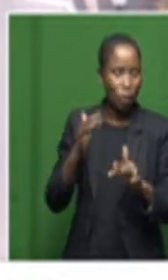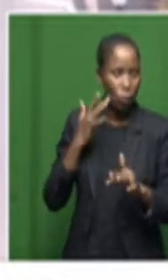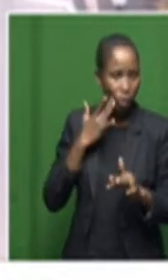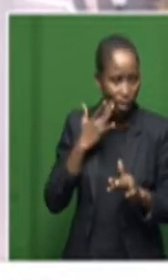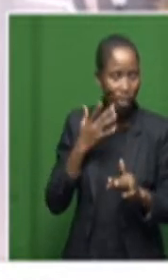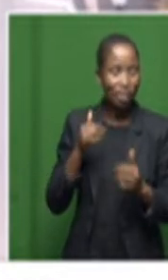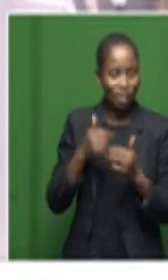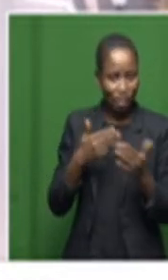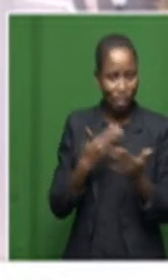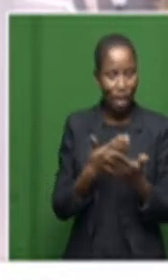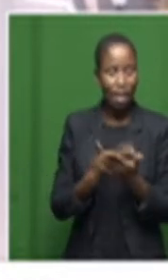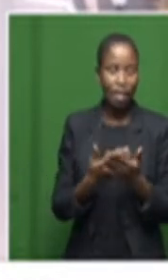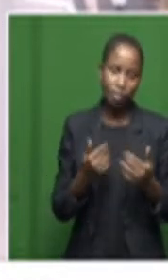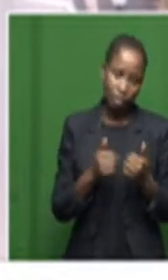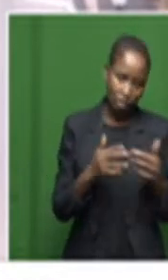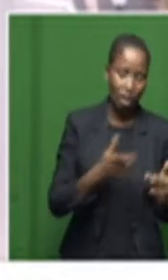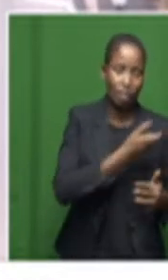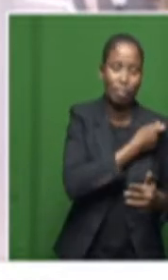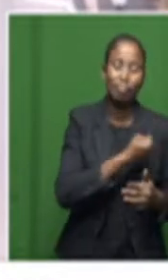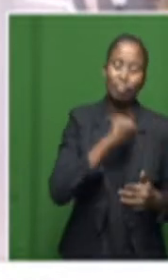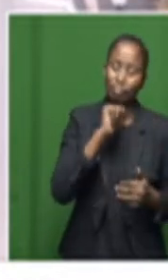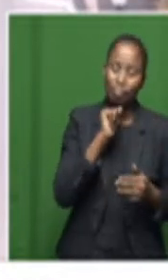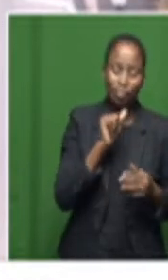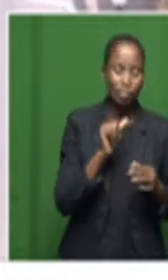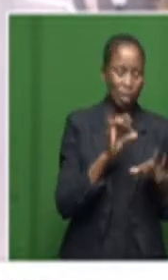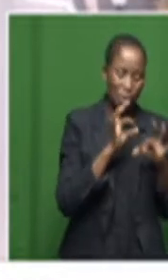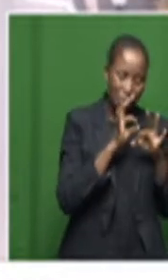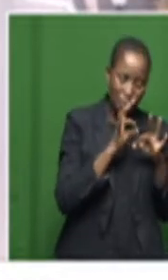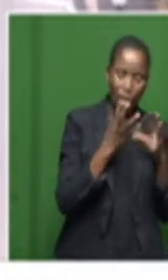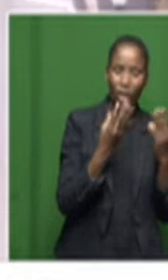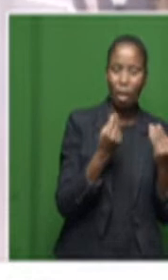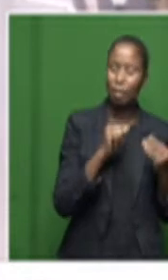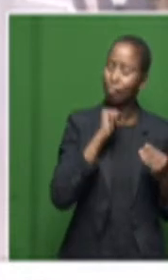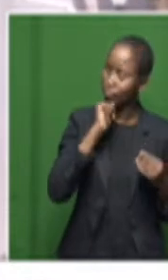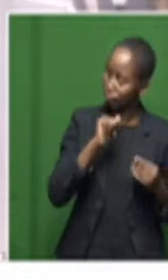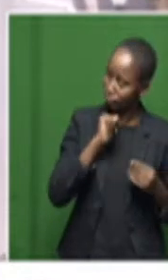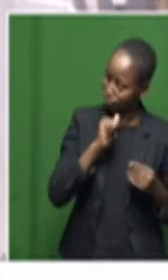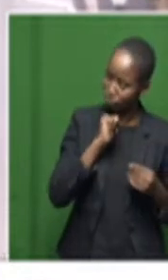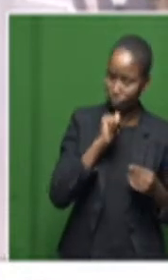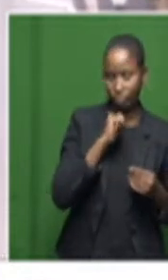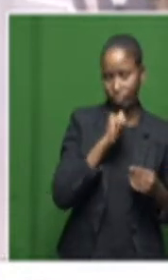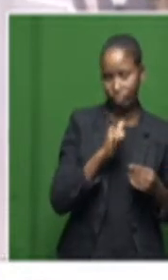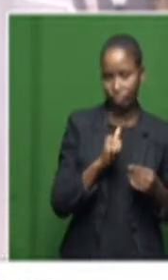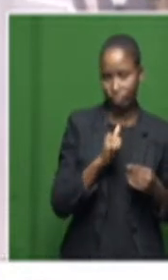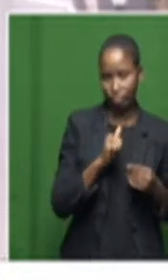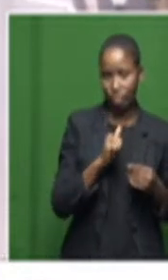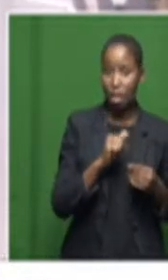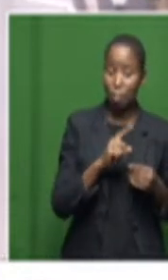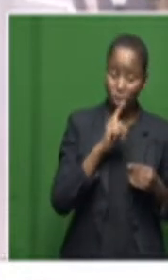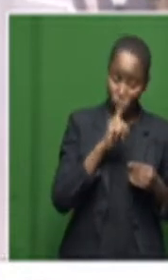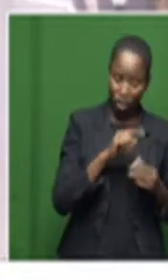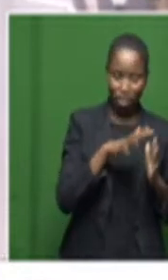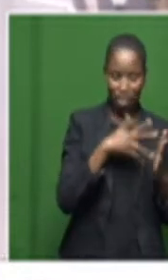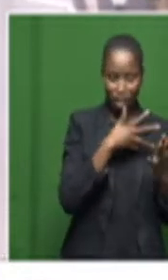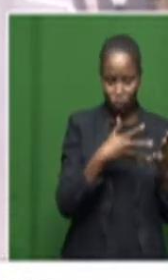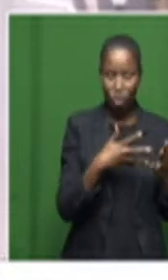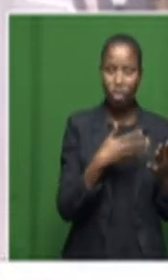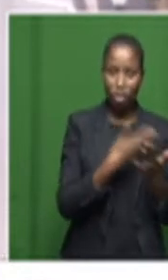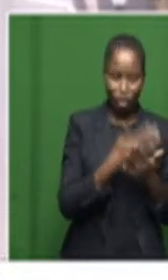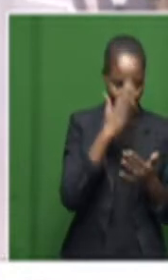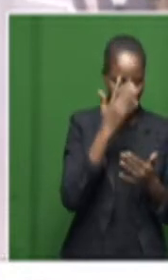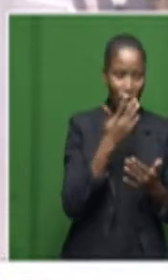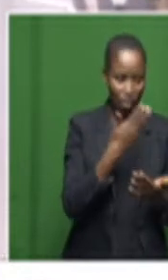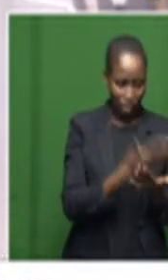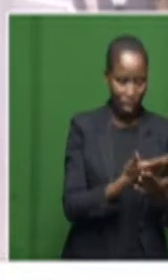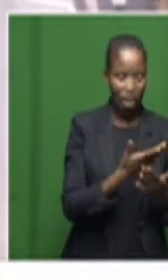vaccinating. Even if they are vaccinating small numbers, but at least through that schedule, we'll be able to reach